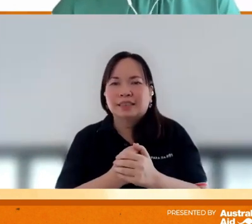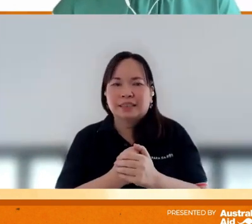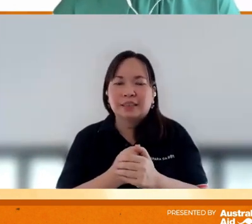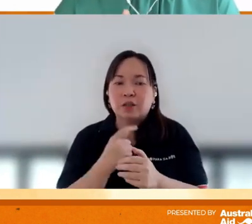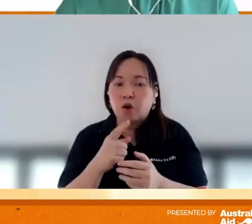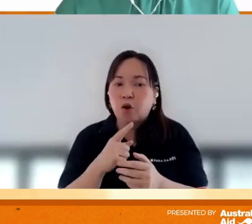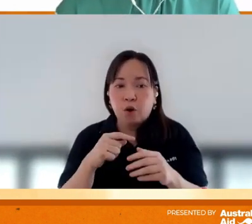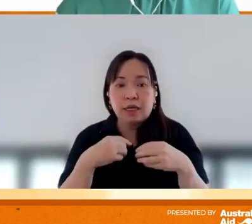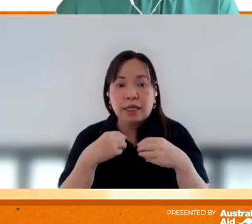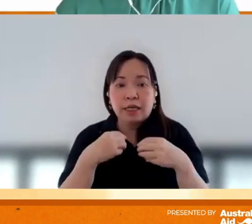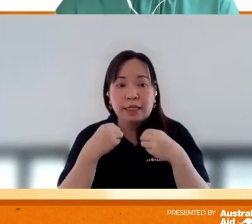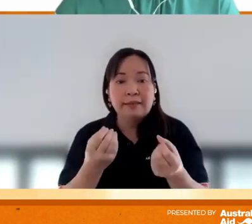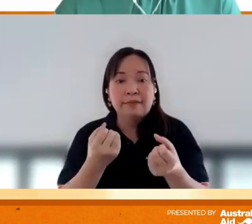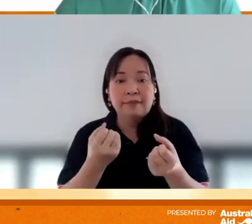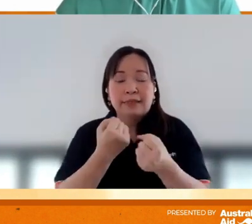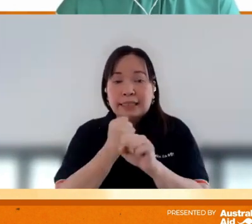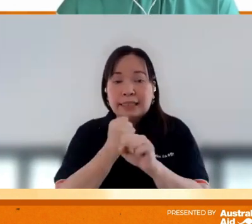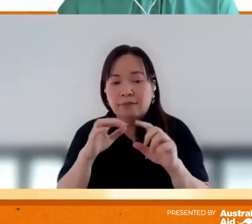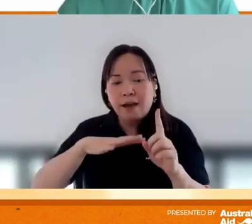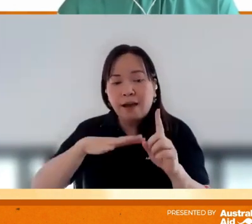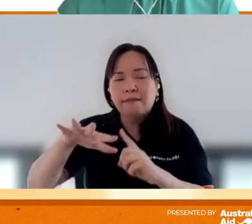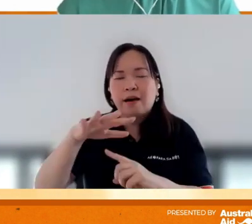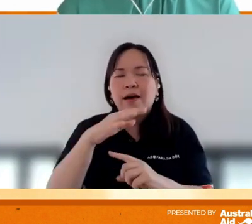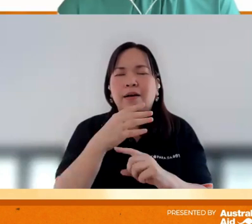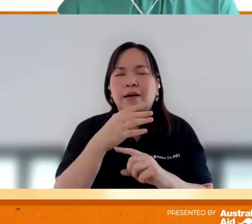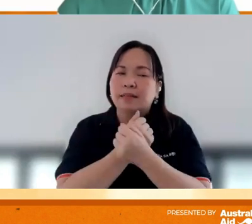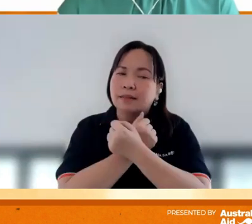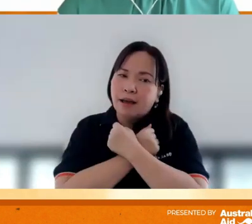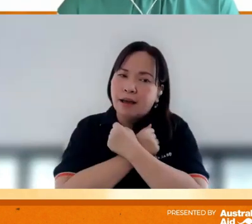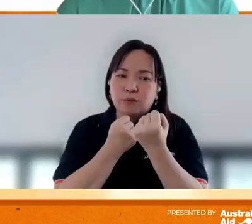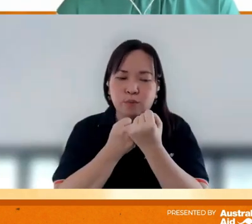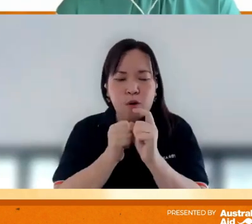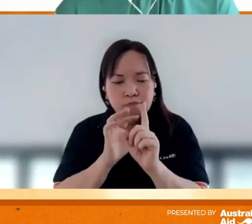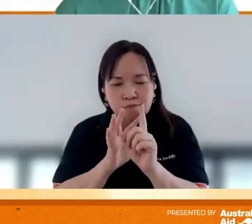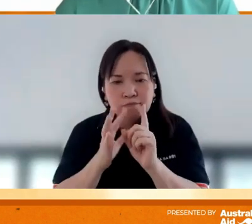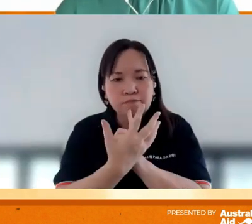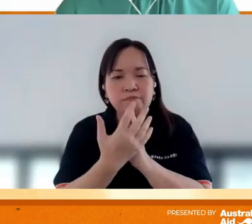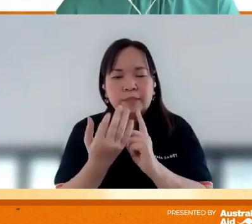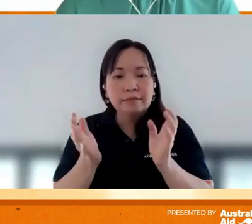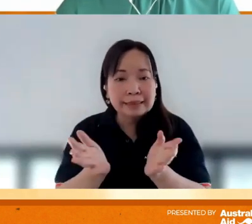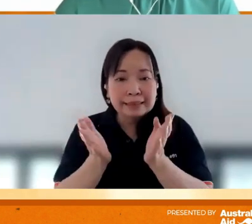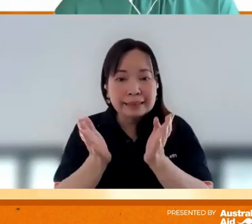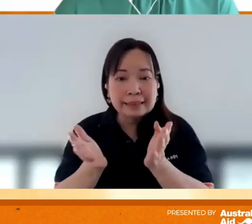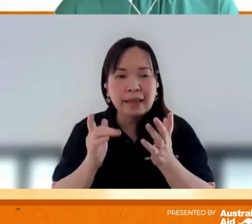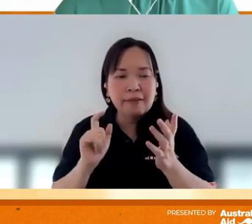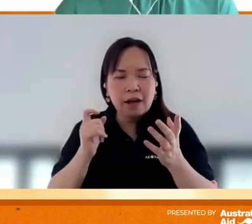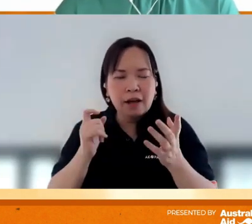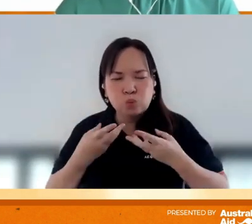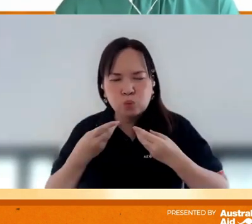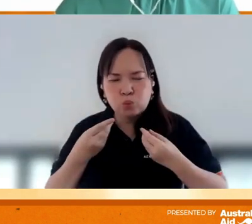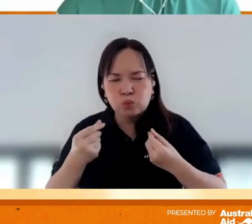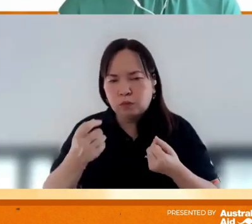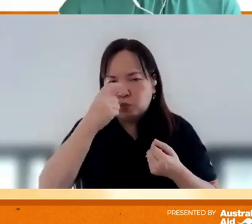a safe and loving environment, okay, that will hasten the healing process of